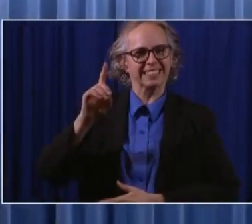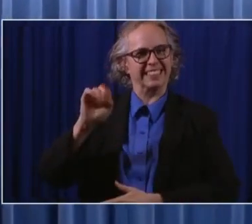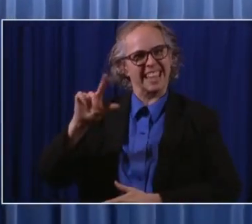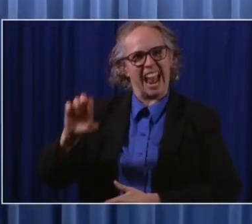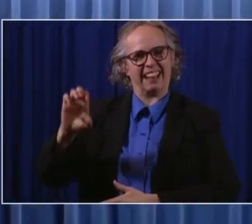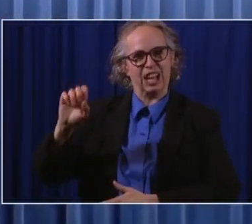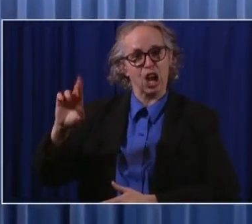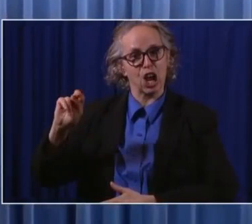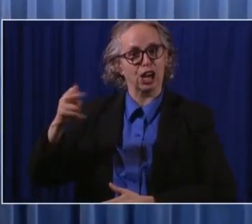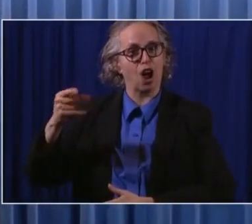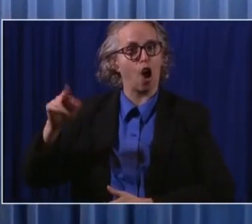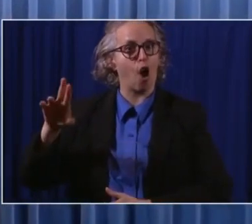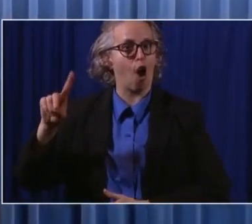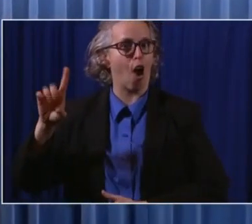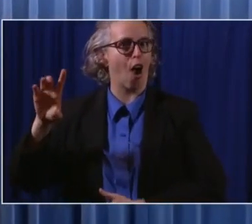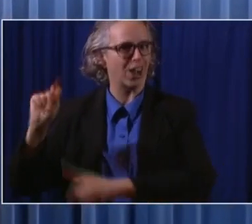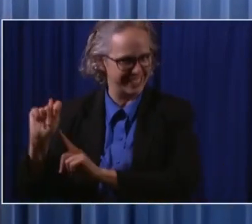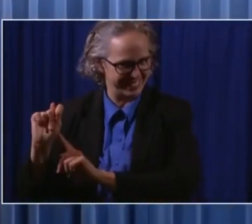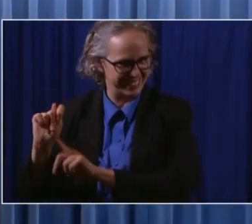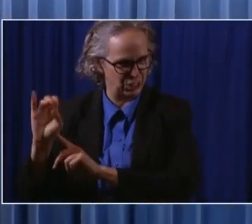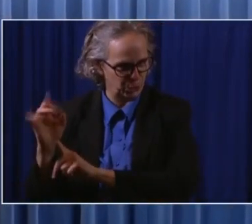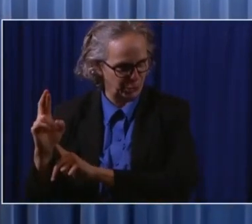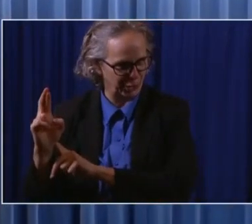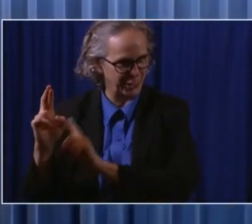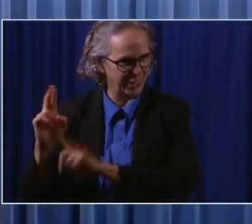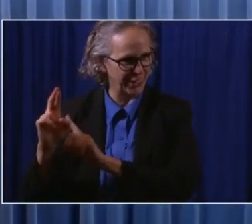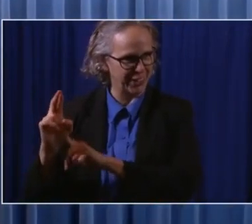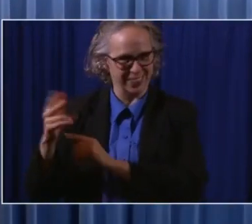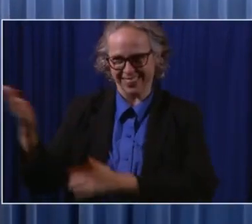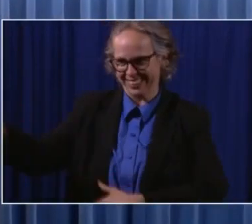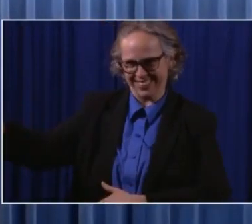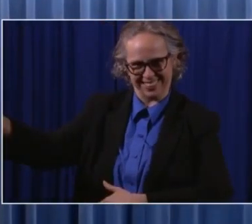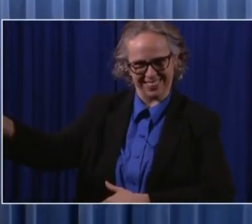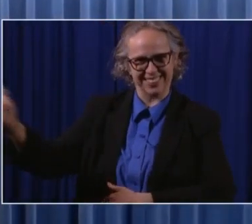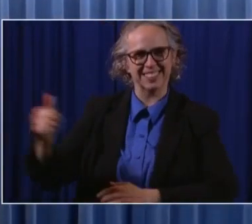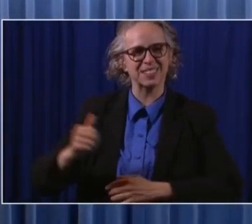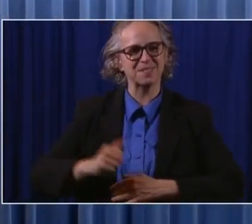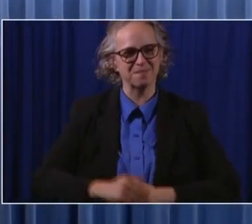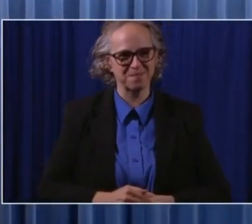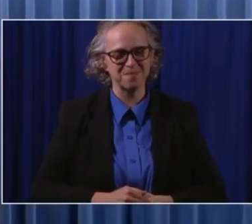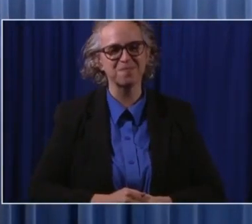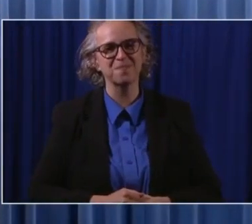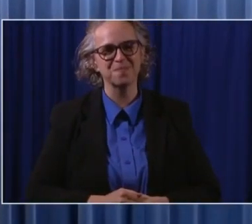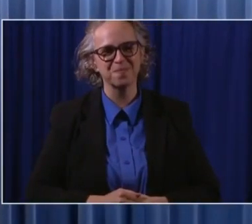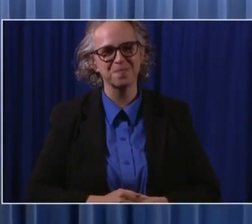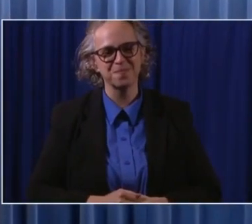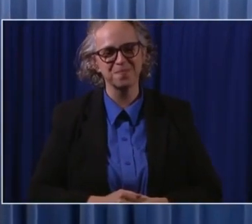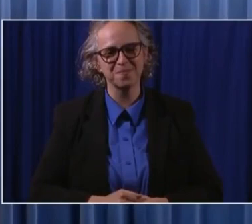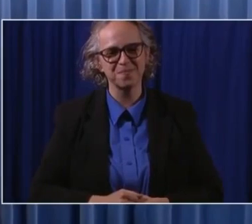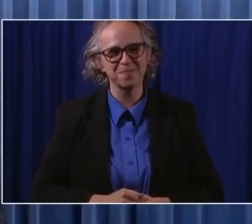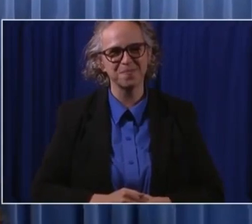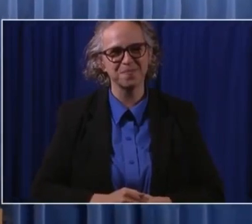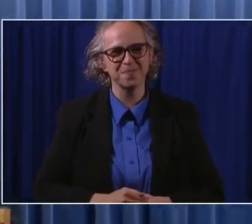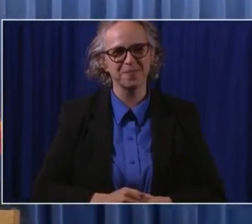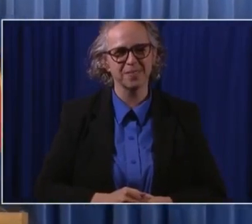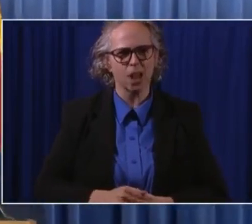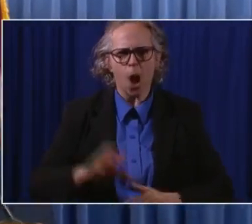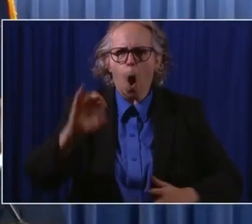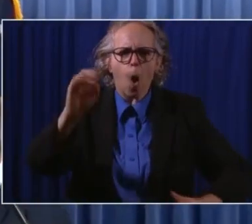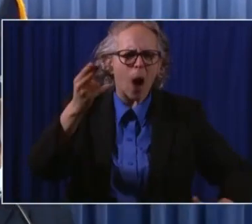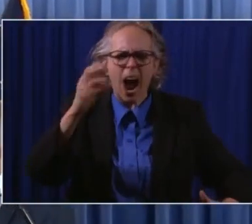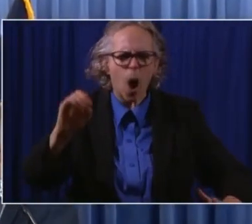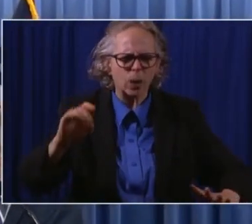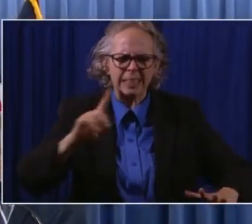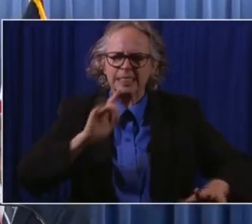take all the precautions that we talk about very, very seriously. So, Eric, let's take a look. Ohio is